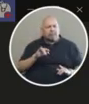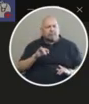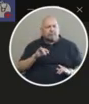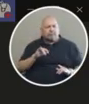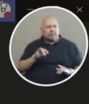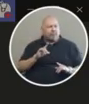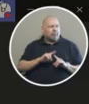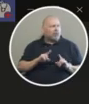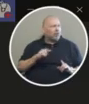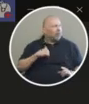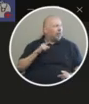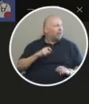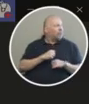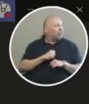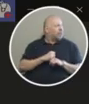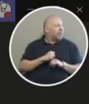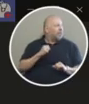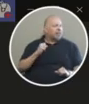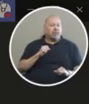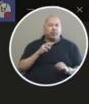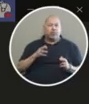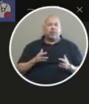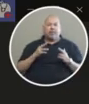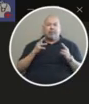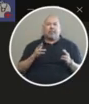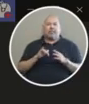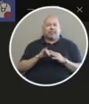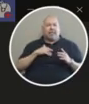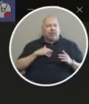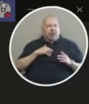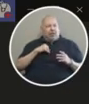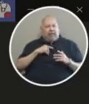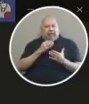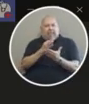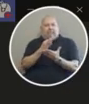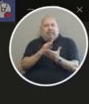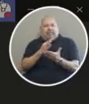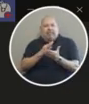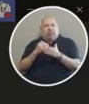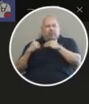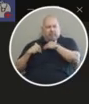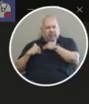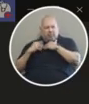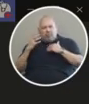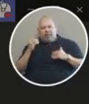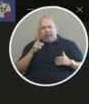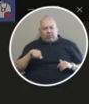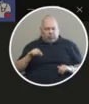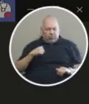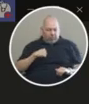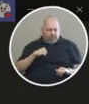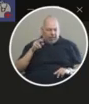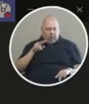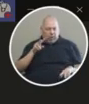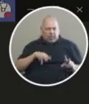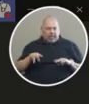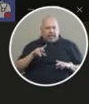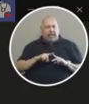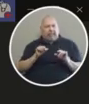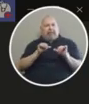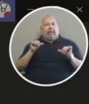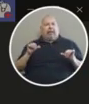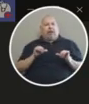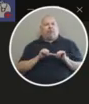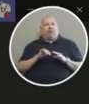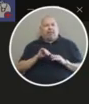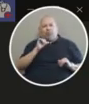But we have to make the recommendations that are prudent and fiscally responsible. And we looked at the